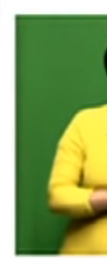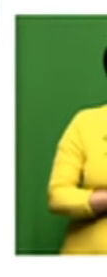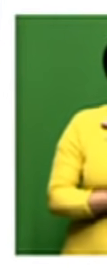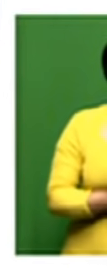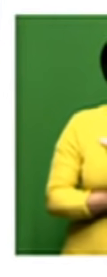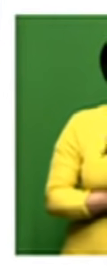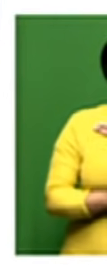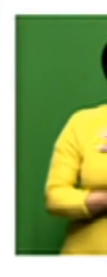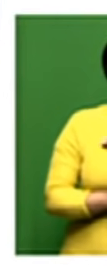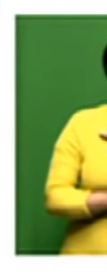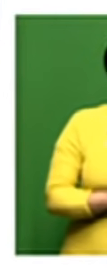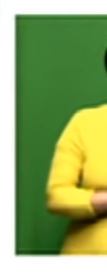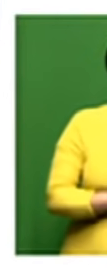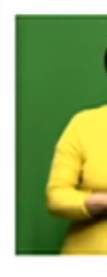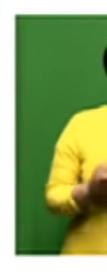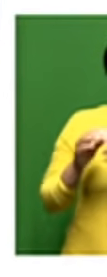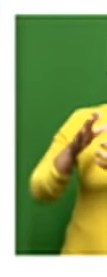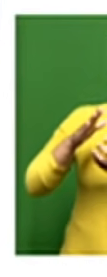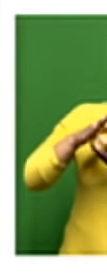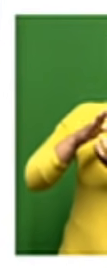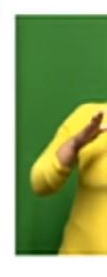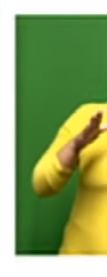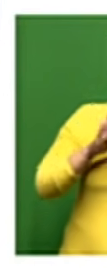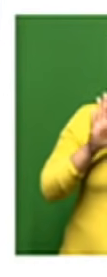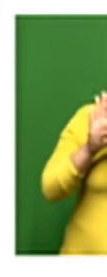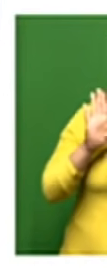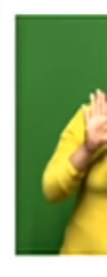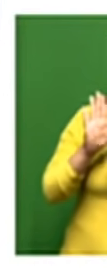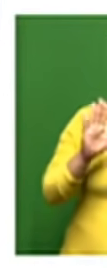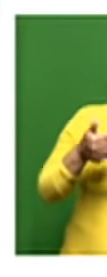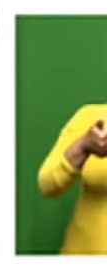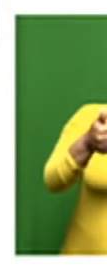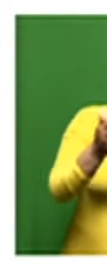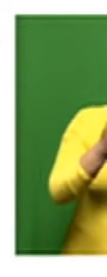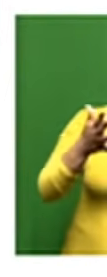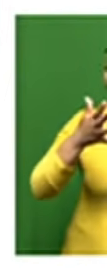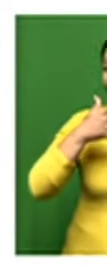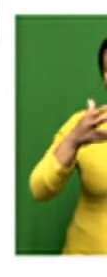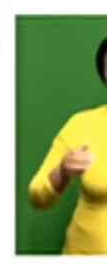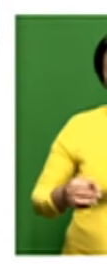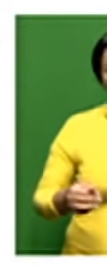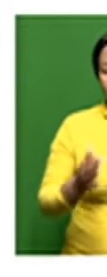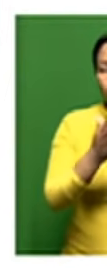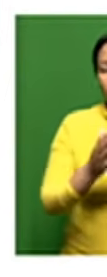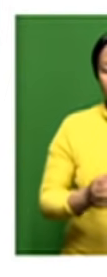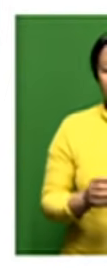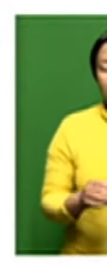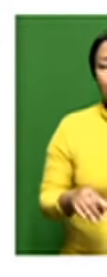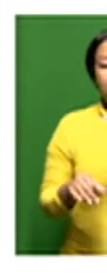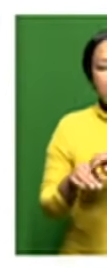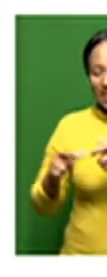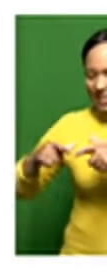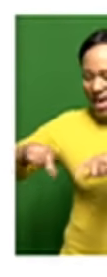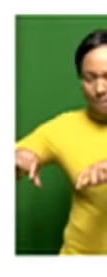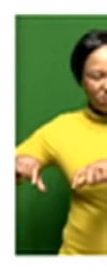That's what you look for at the bottom of the can. If you find it there, take it back to your nearest supermarket, whichever place. And you don't need a proof